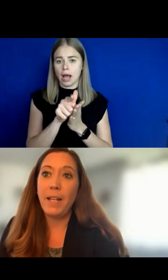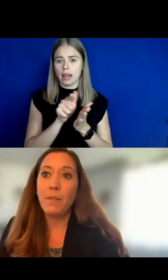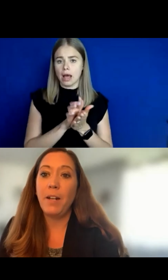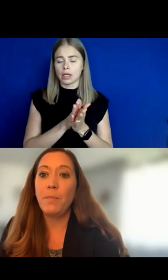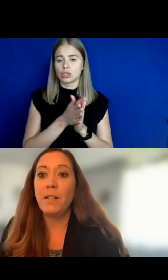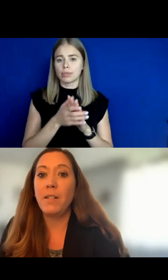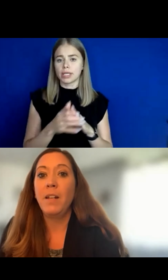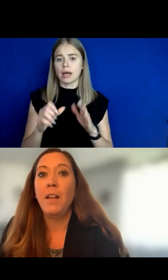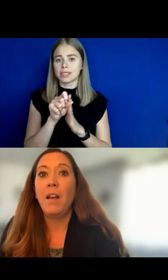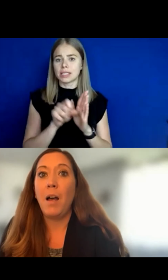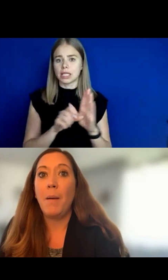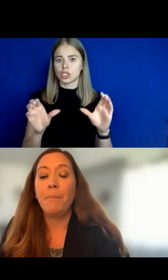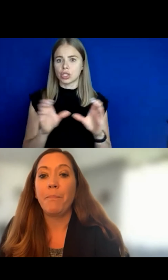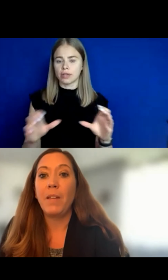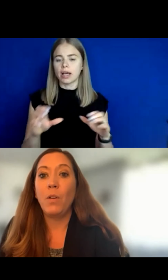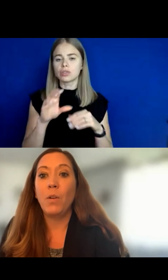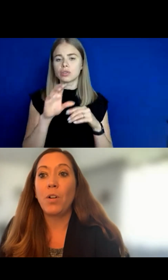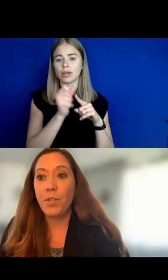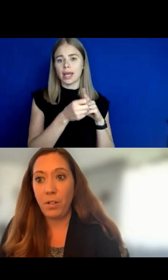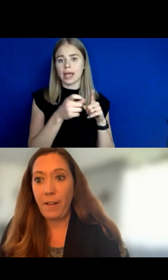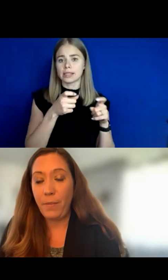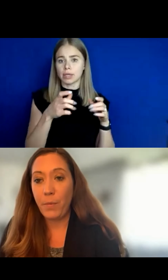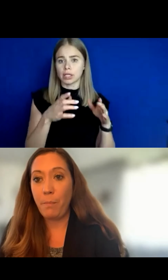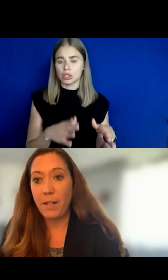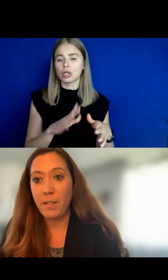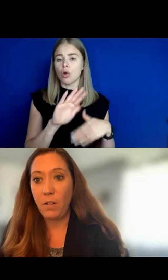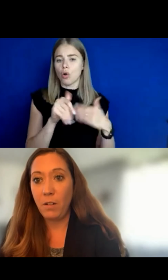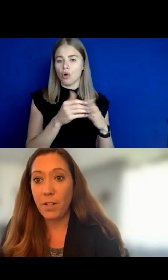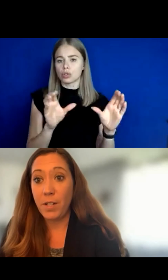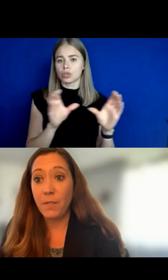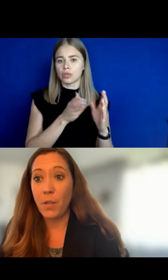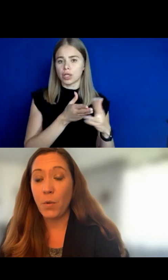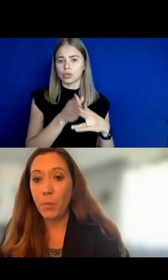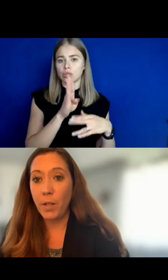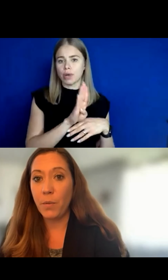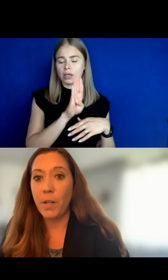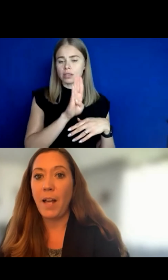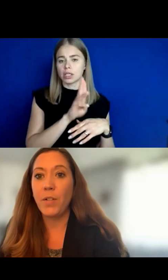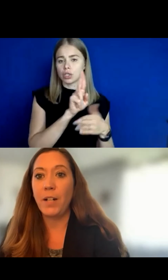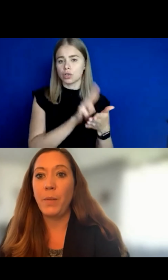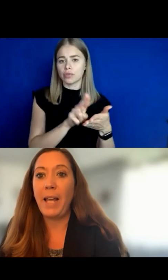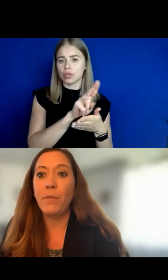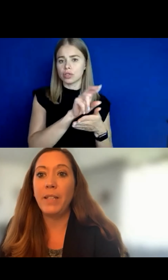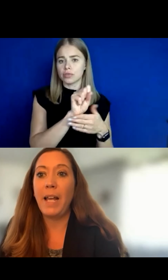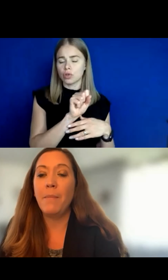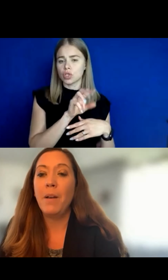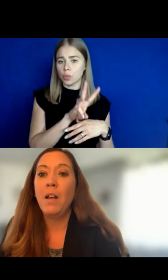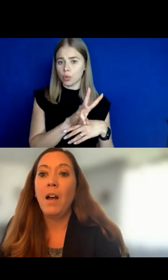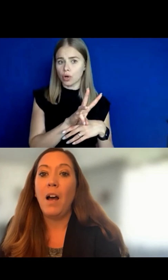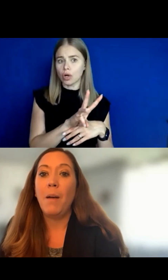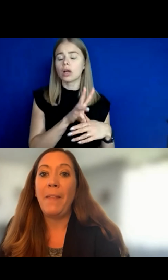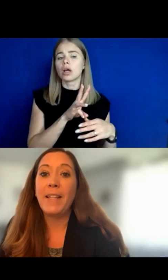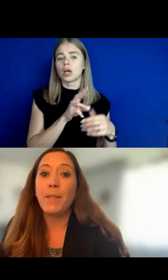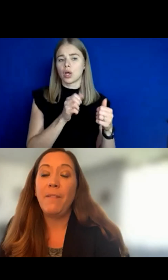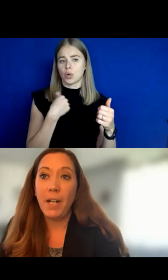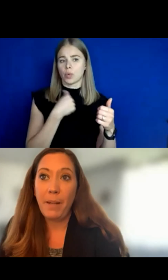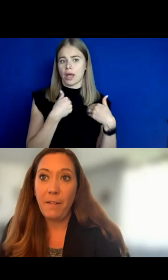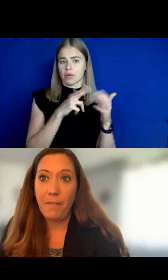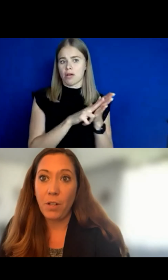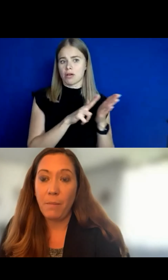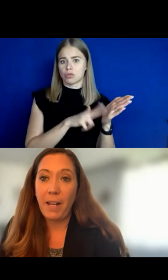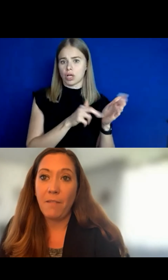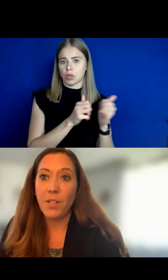So case management, those are all certified through Boston University of Social Work through a contract we have with them. And that's been